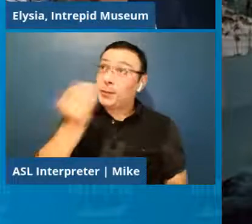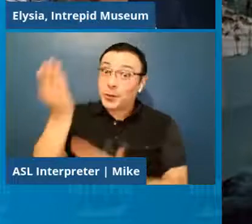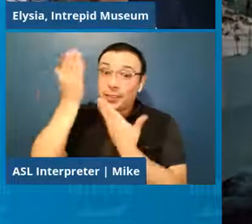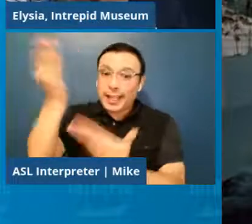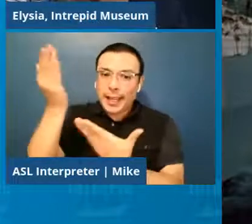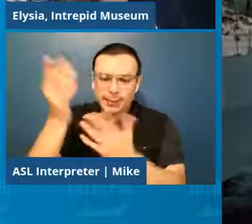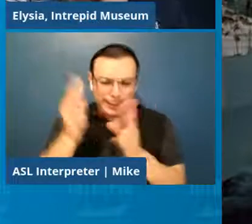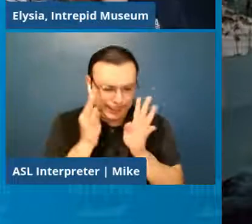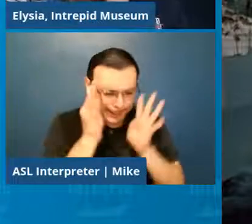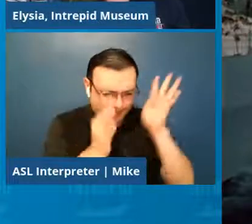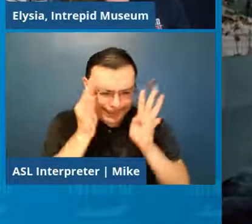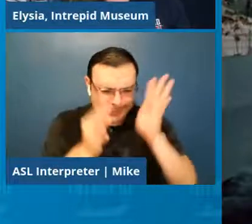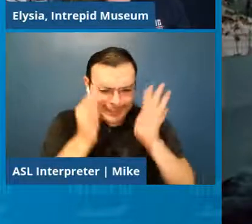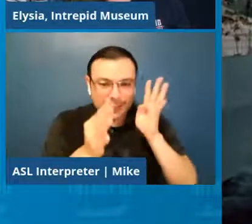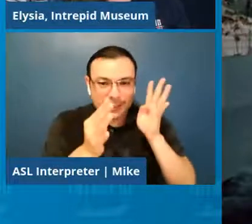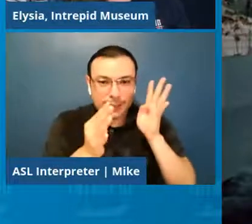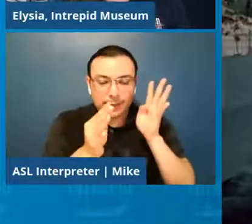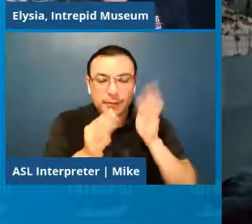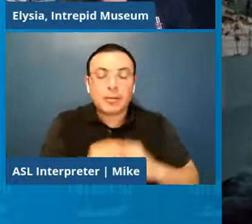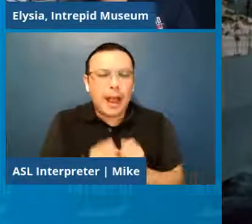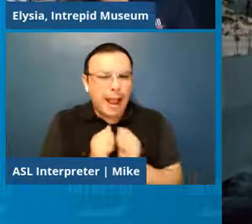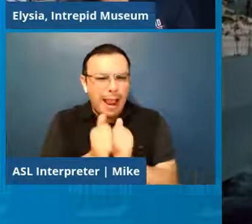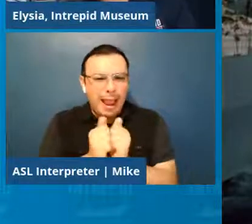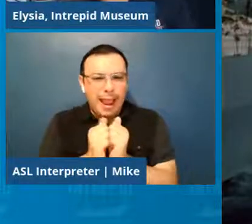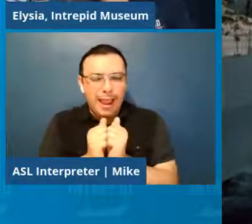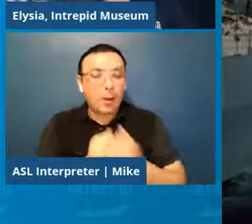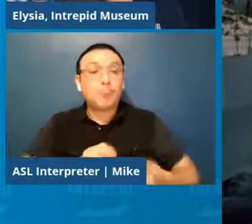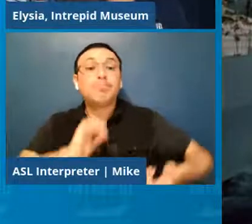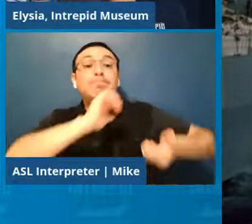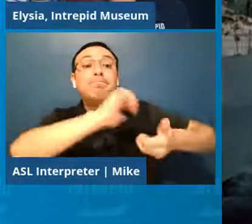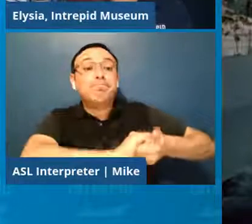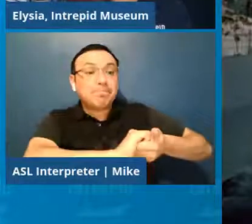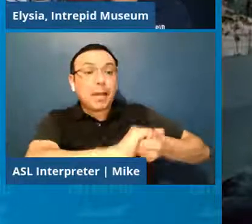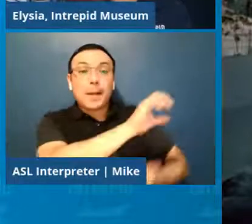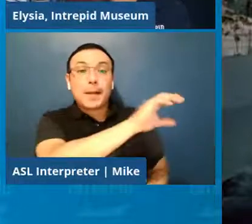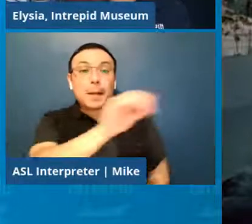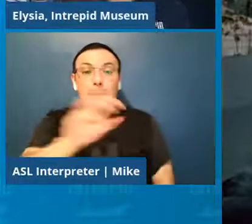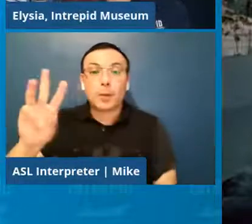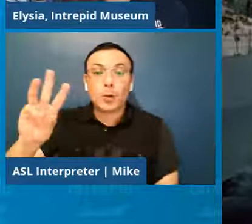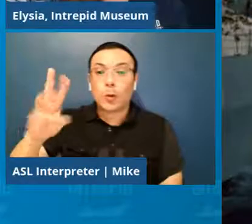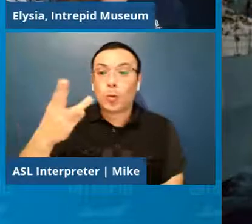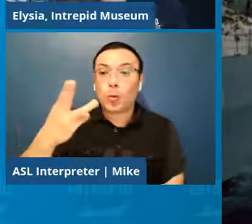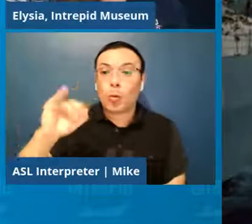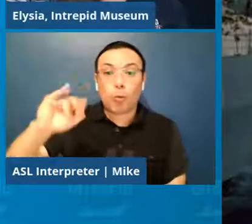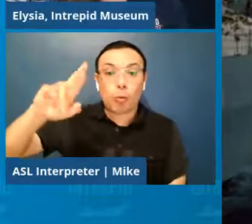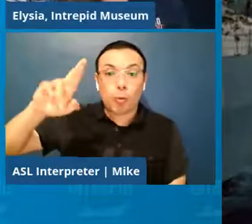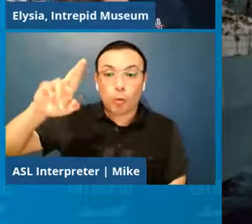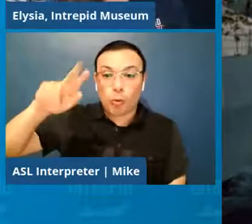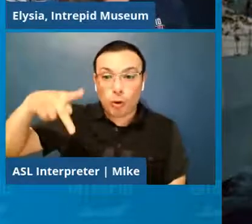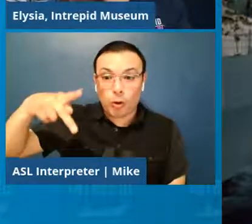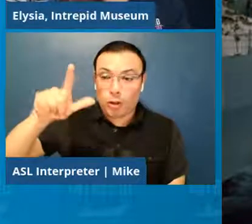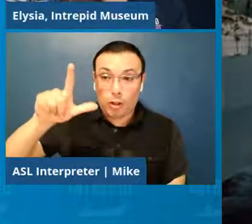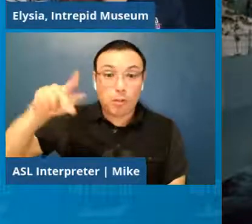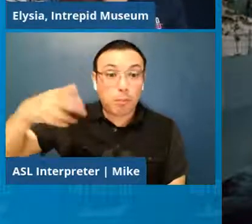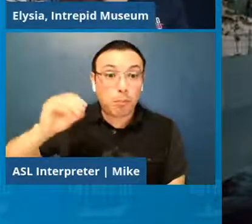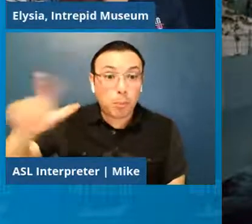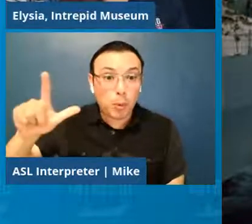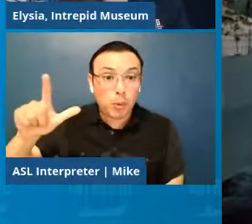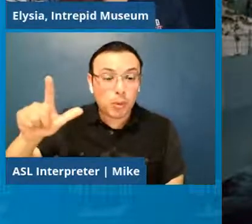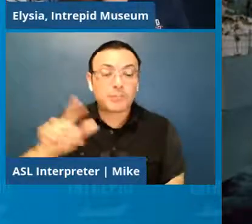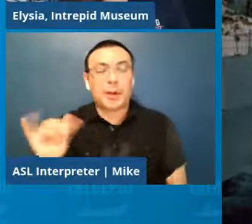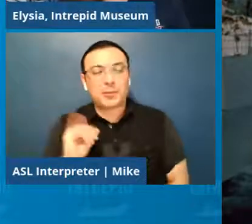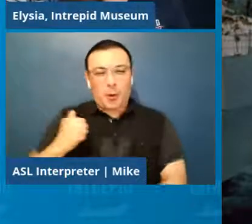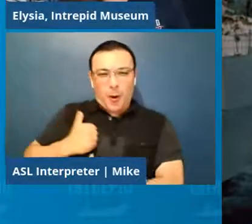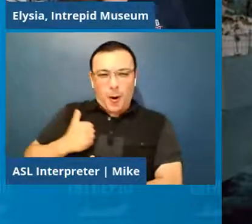Whirlpool Corporation. So that is that company that makes those refrigerators and washing machines and stuff, as well as with the Army, because they'd been